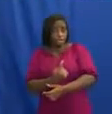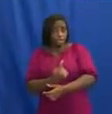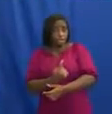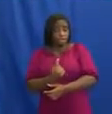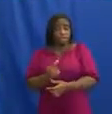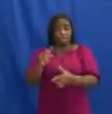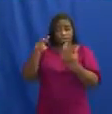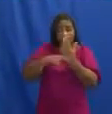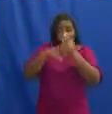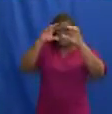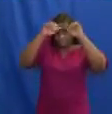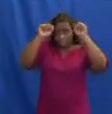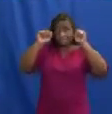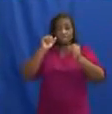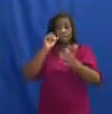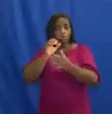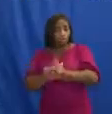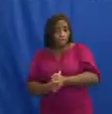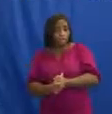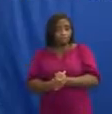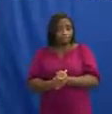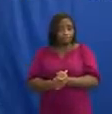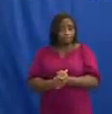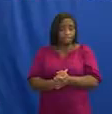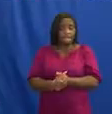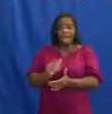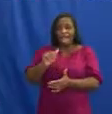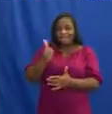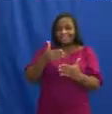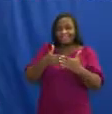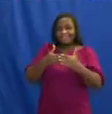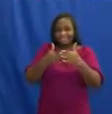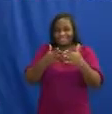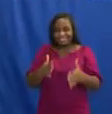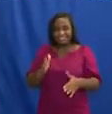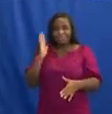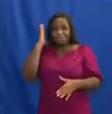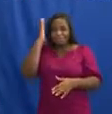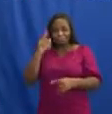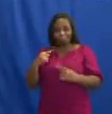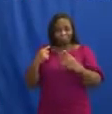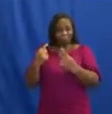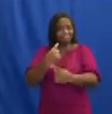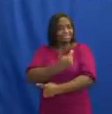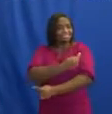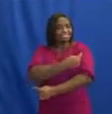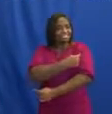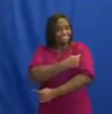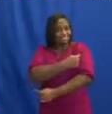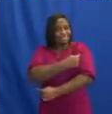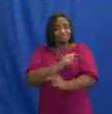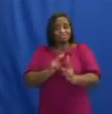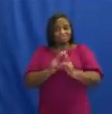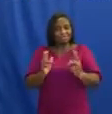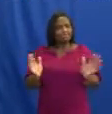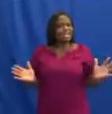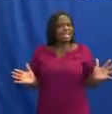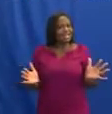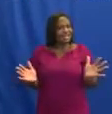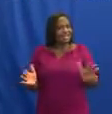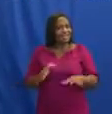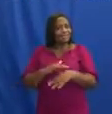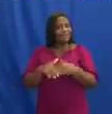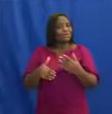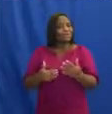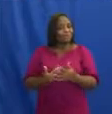Wa Vice President ke he fatalo. Ko nukpa kume bagbu tufa koni ewo mofia